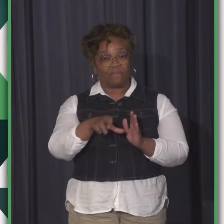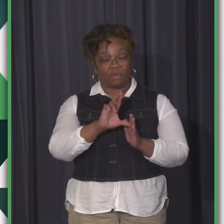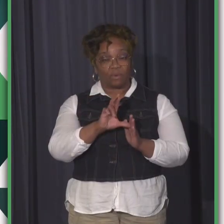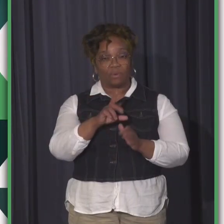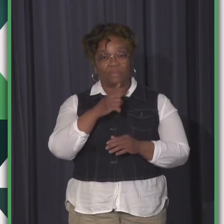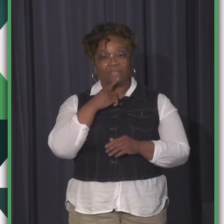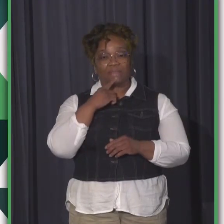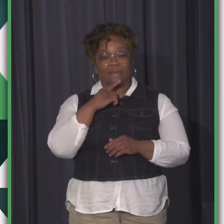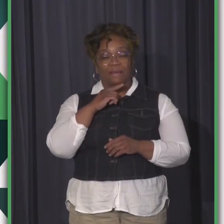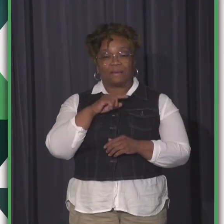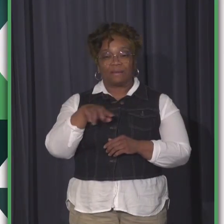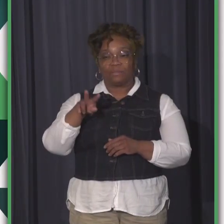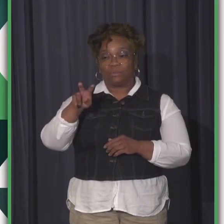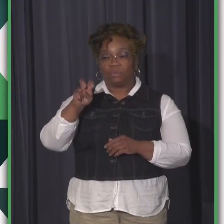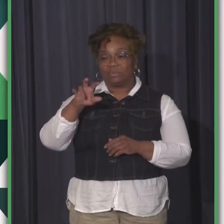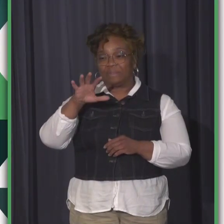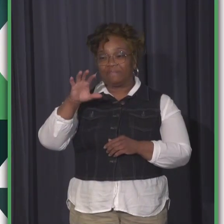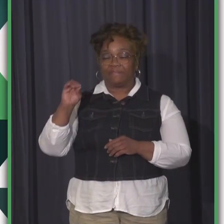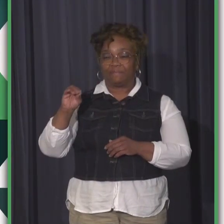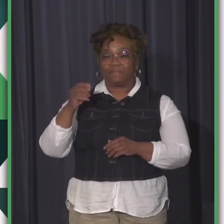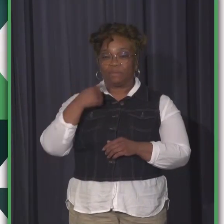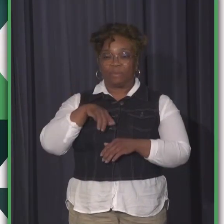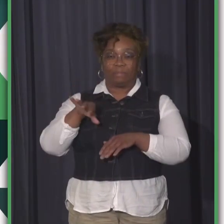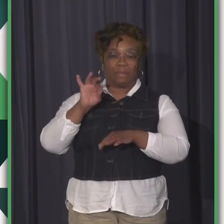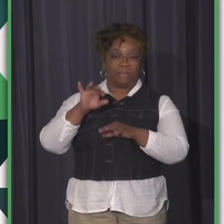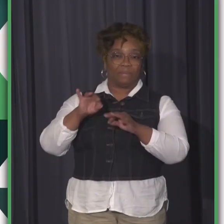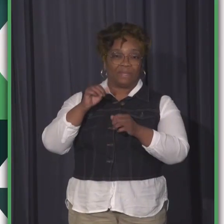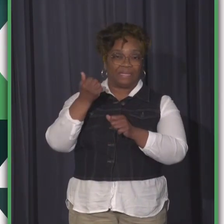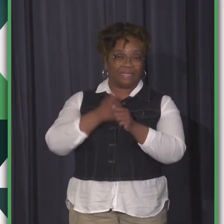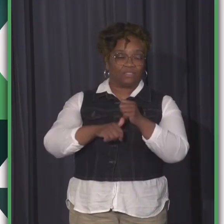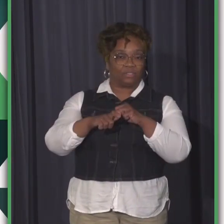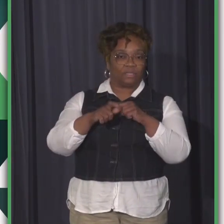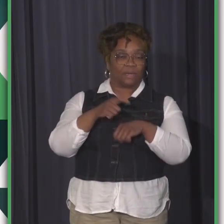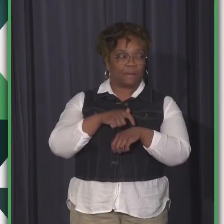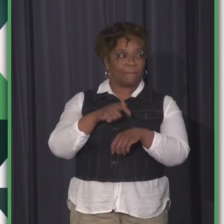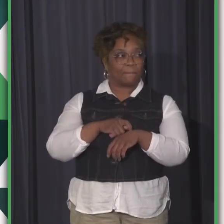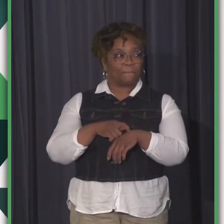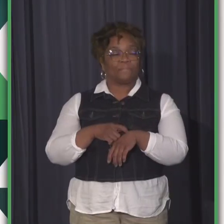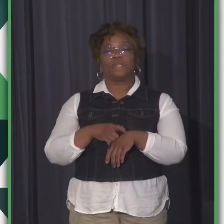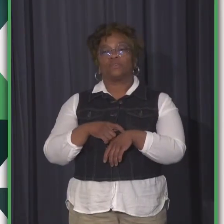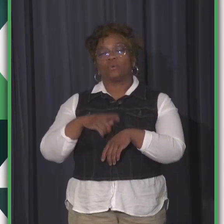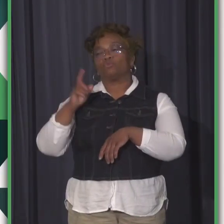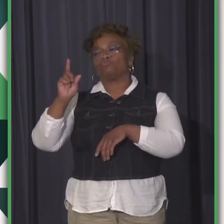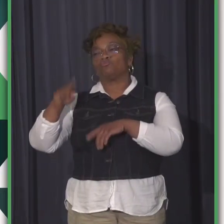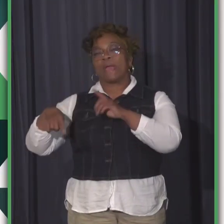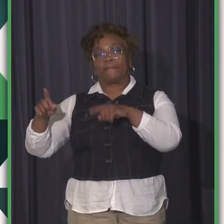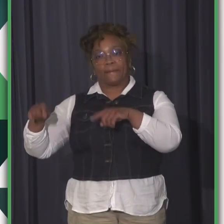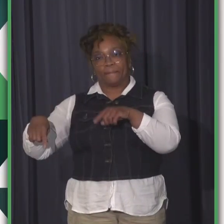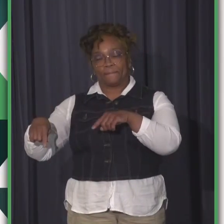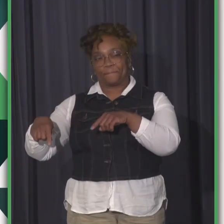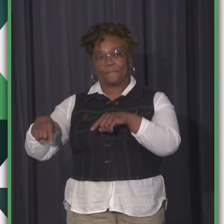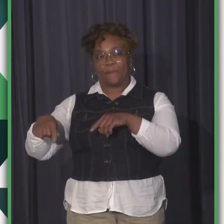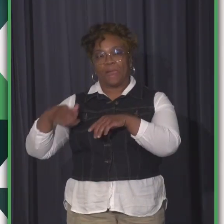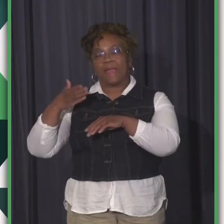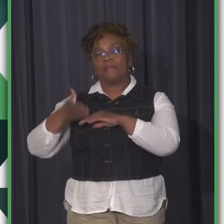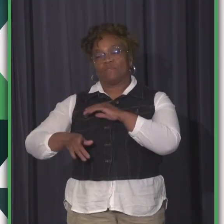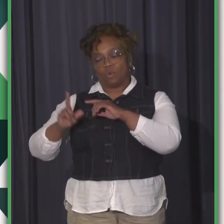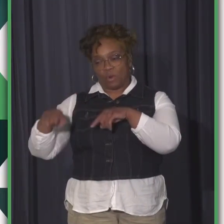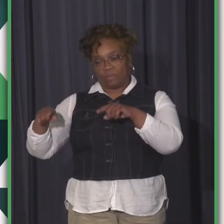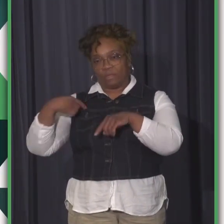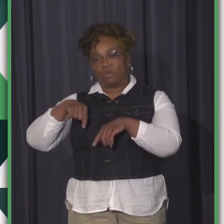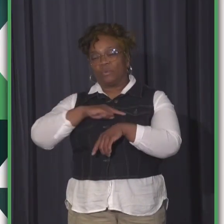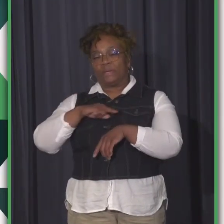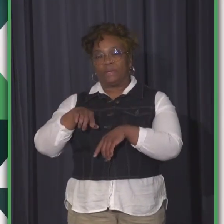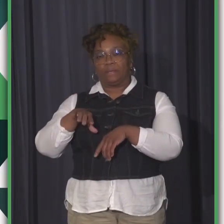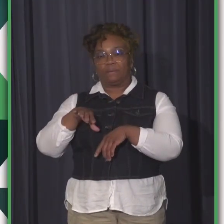take samples of 250 at a time. I'm curious. Well, after the randomization. After randomization. That's after that. Yes, sir. So we